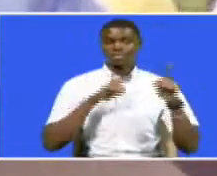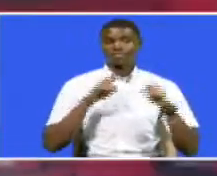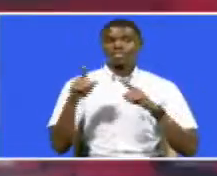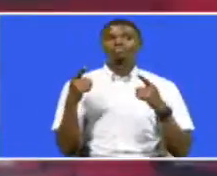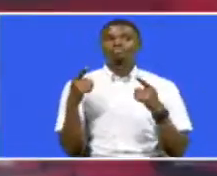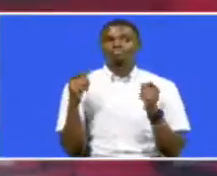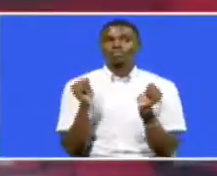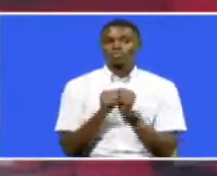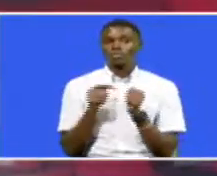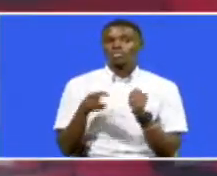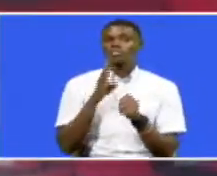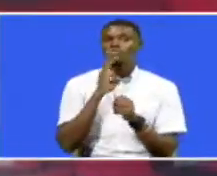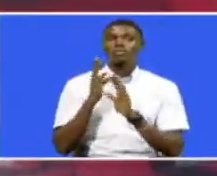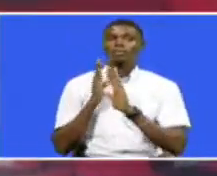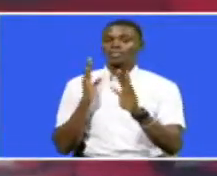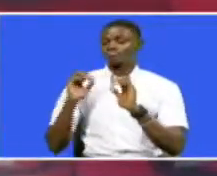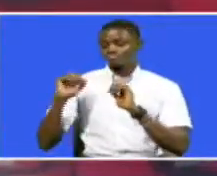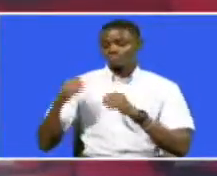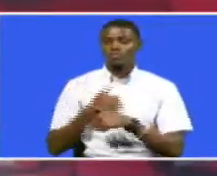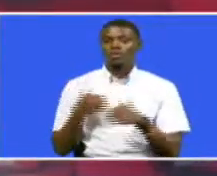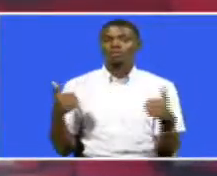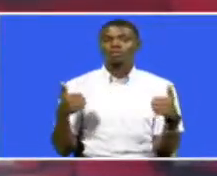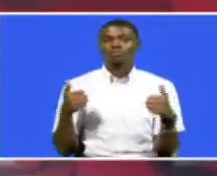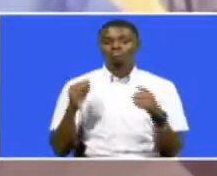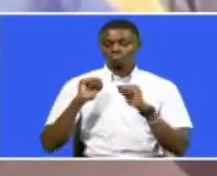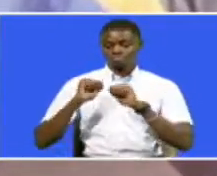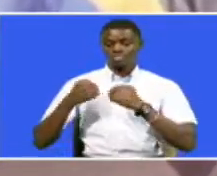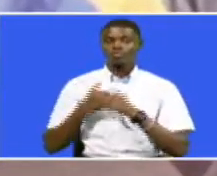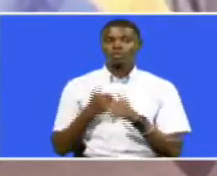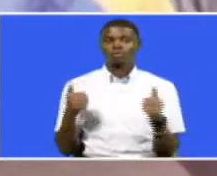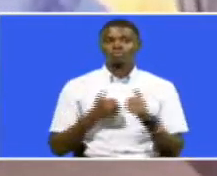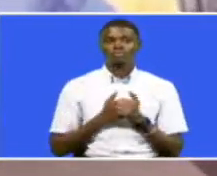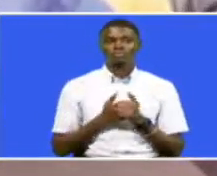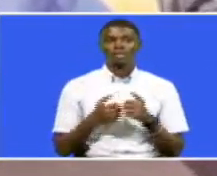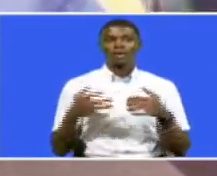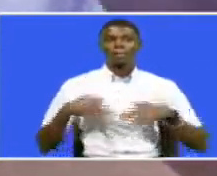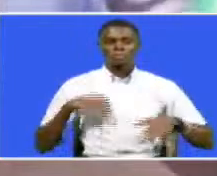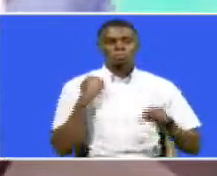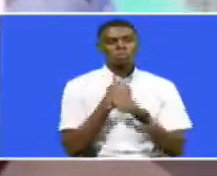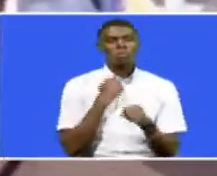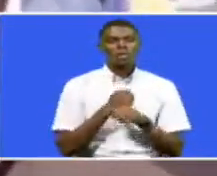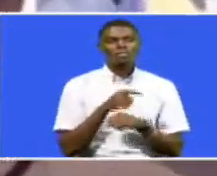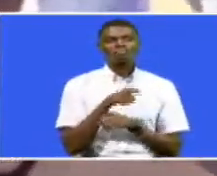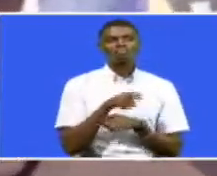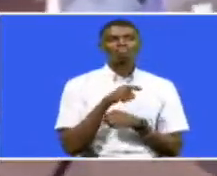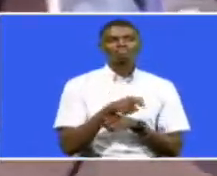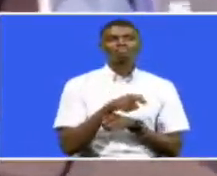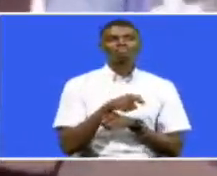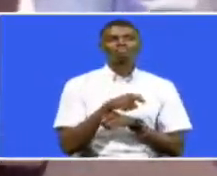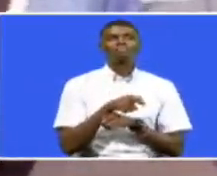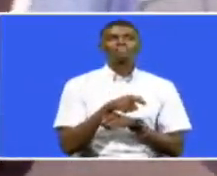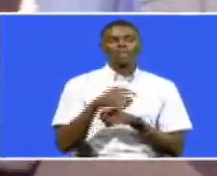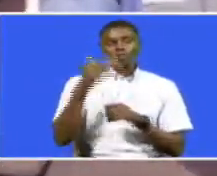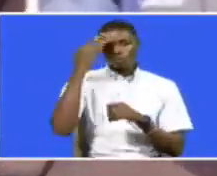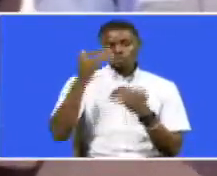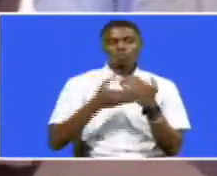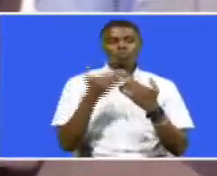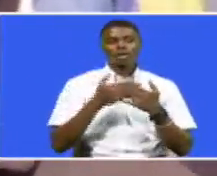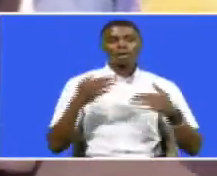in this water bus. It is safe. It is safe. And the people working in it do handle people